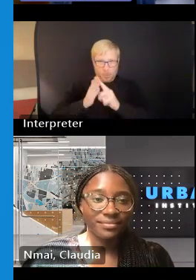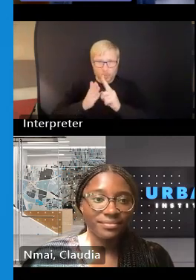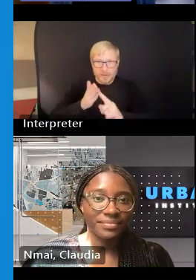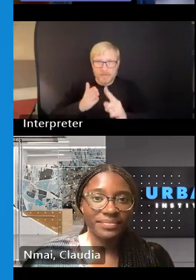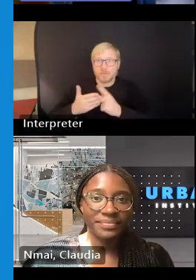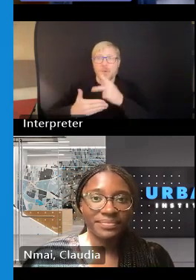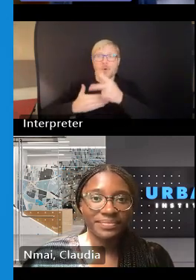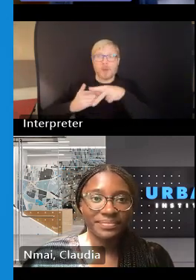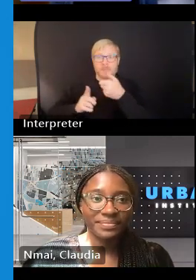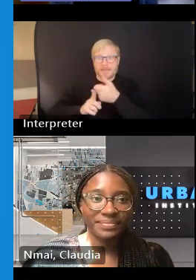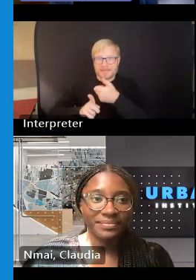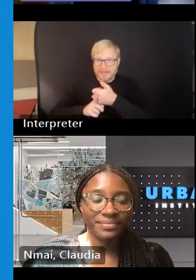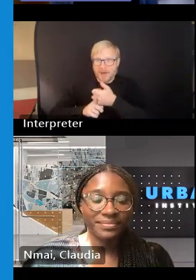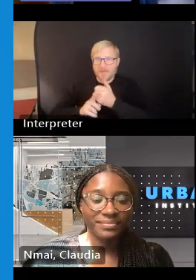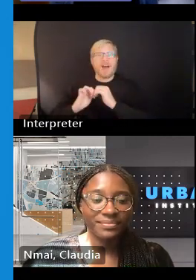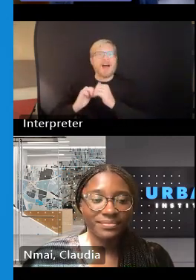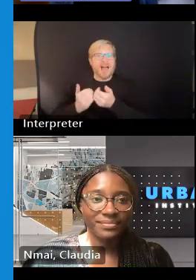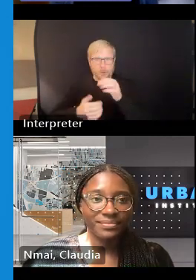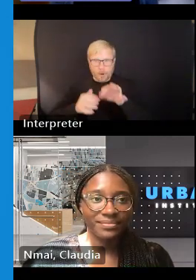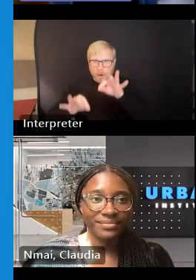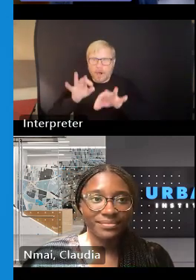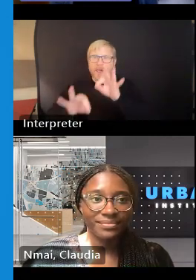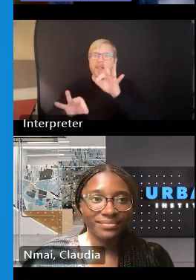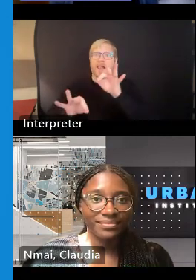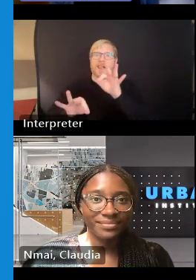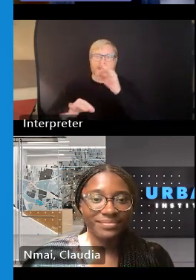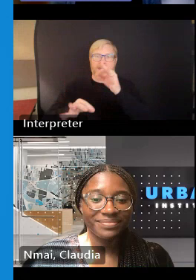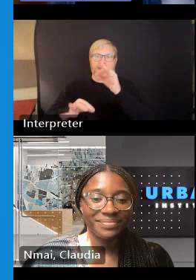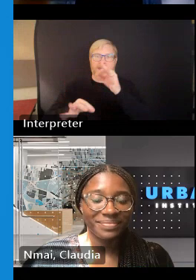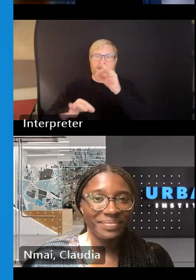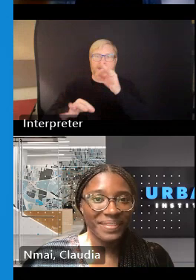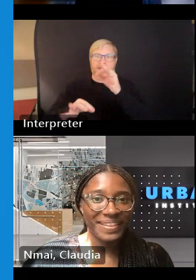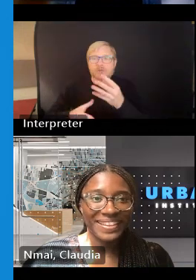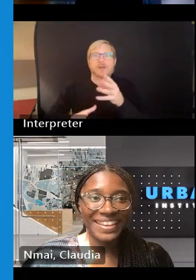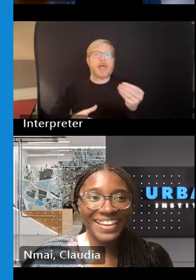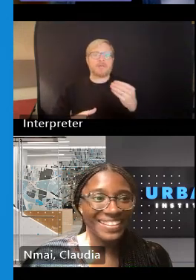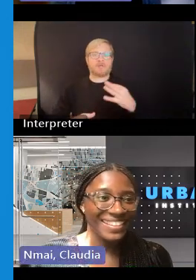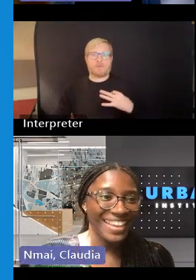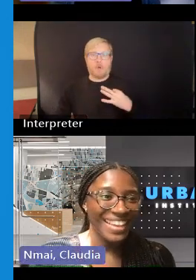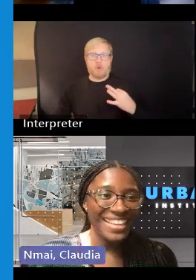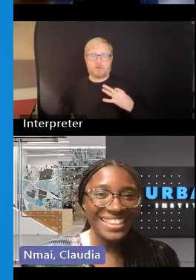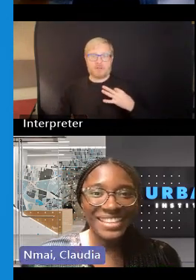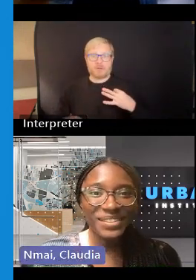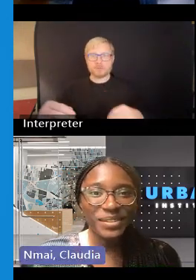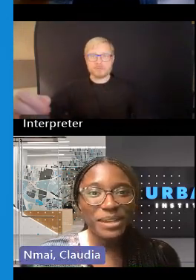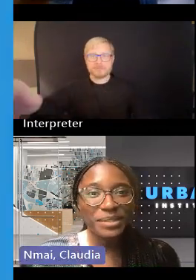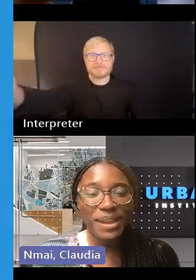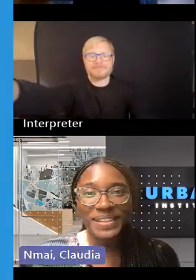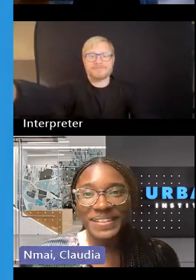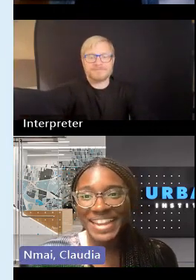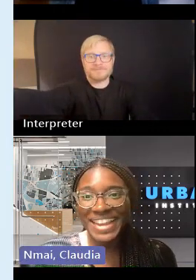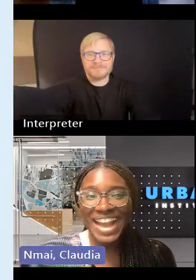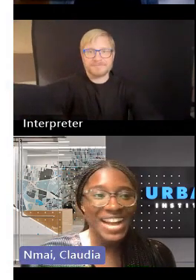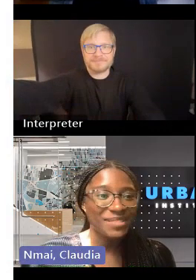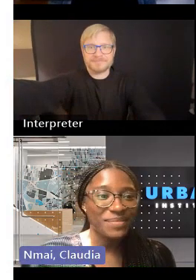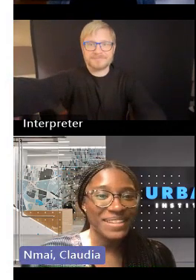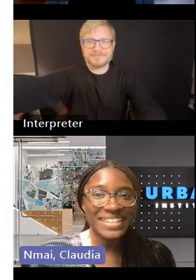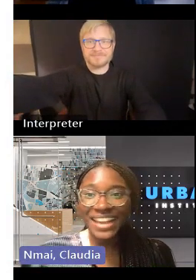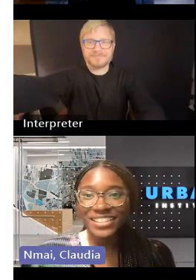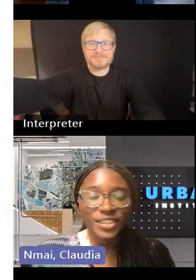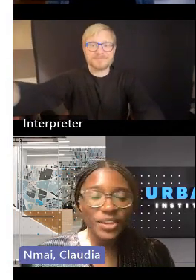of our participants were, before diving into the findings. Yeah. Thank you so much,